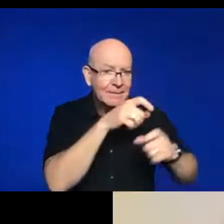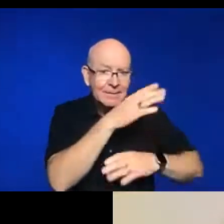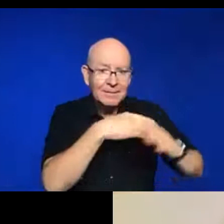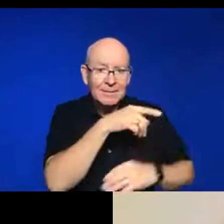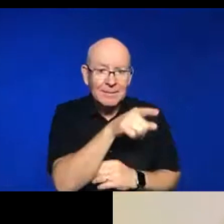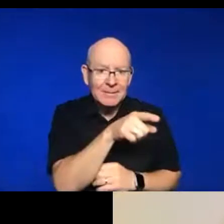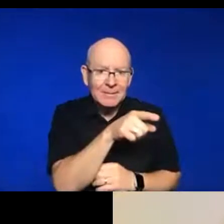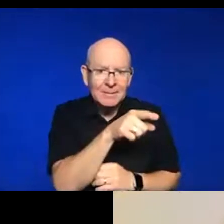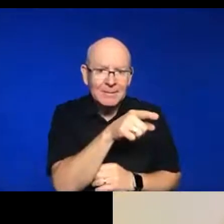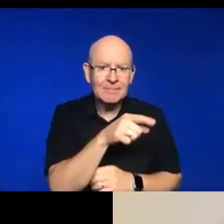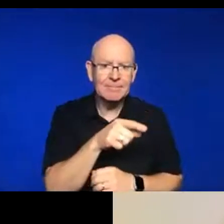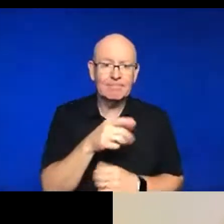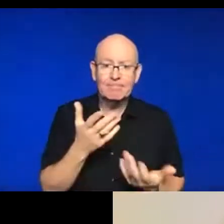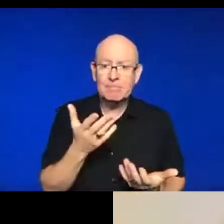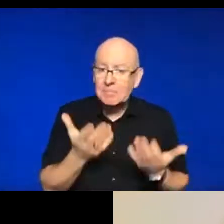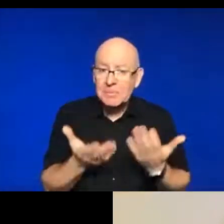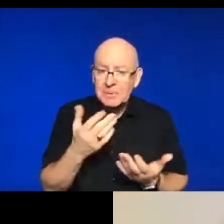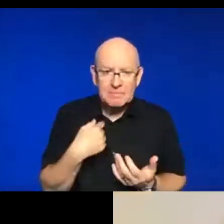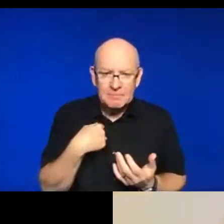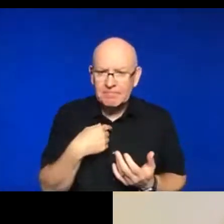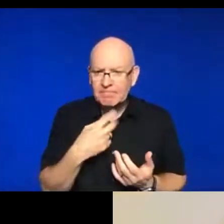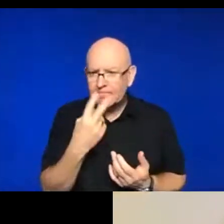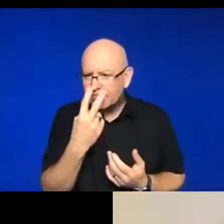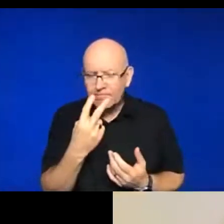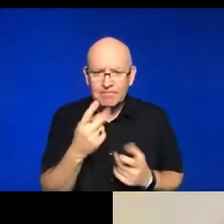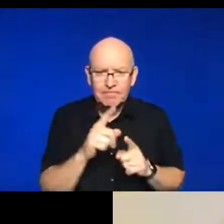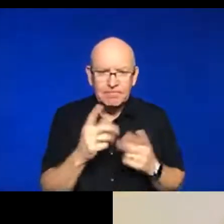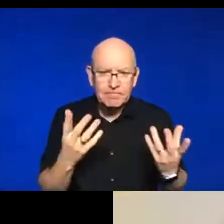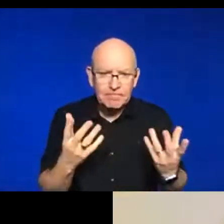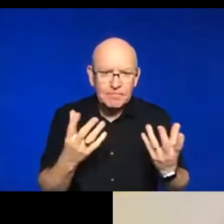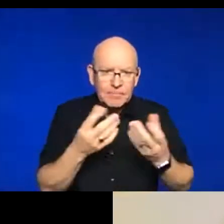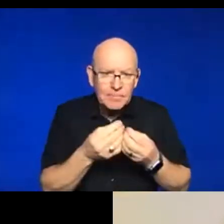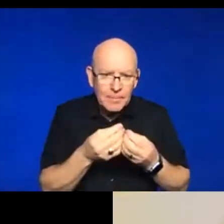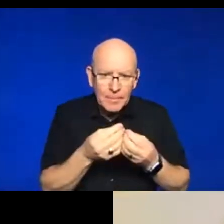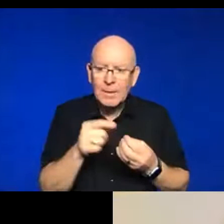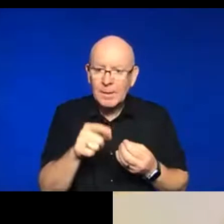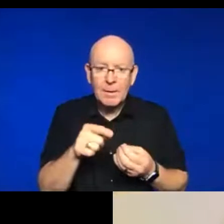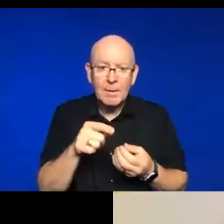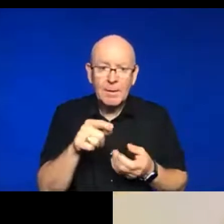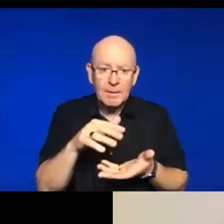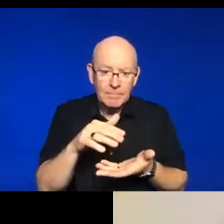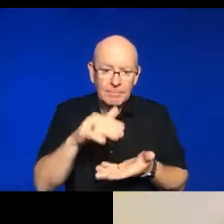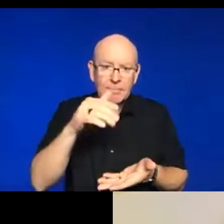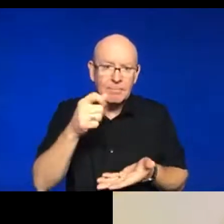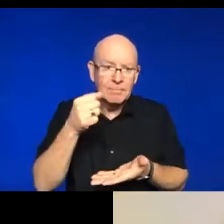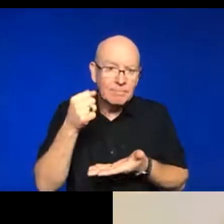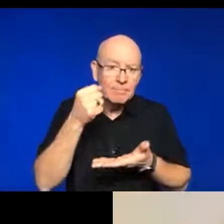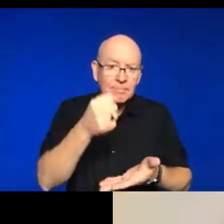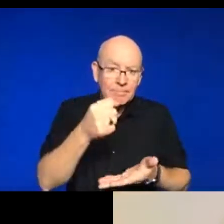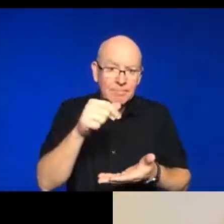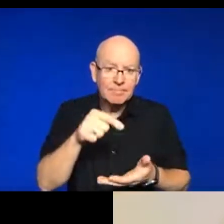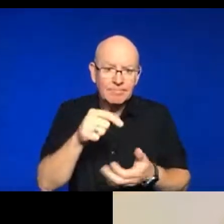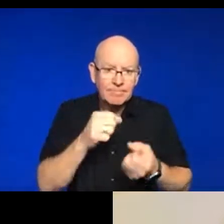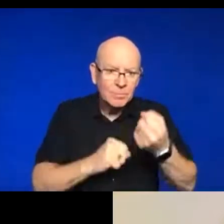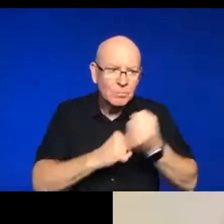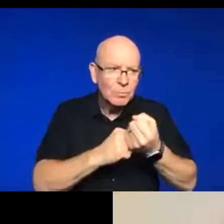that what is existing already is disability inclusive, the opportunities of persons with disabilities in